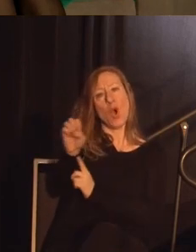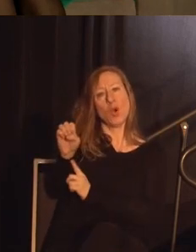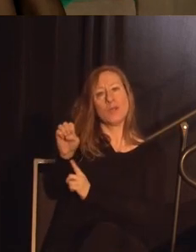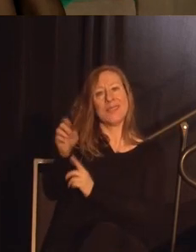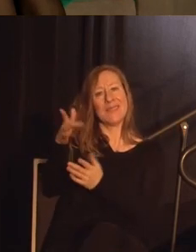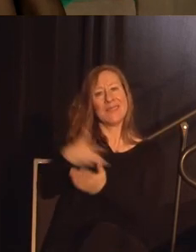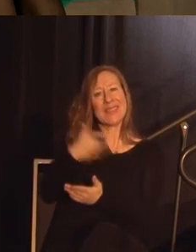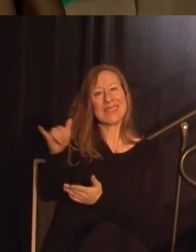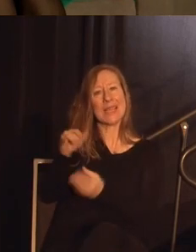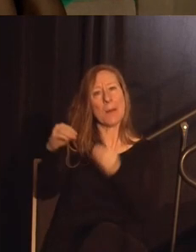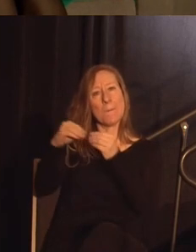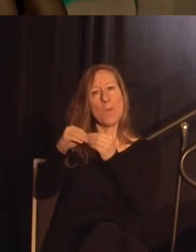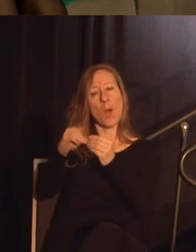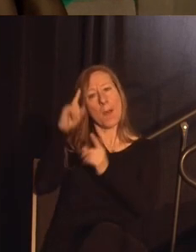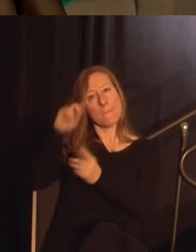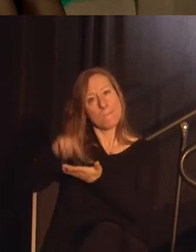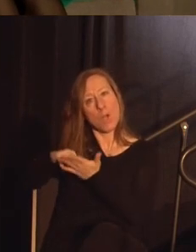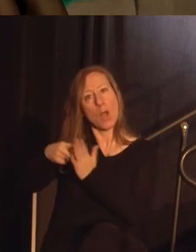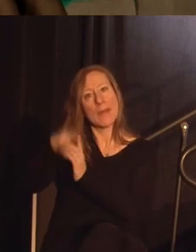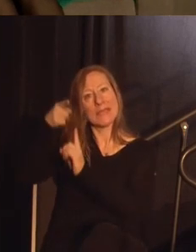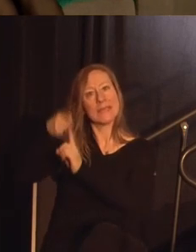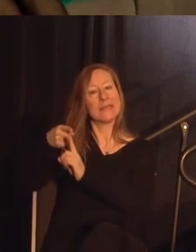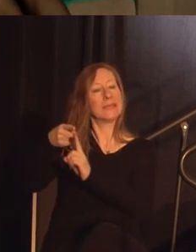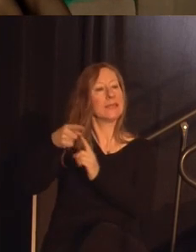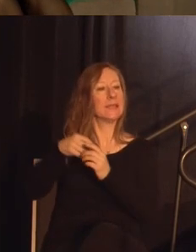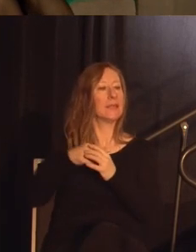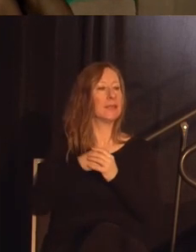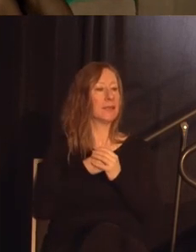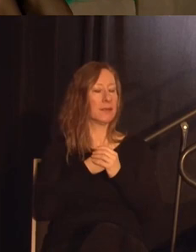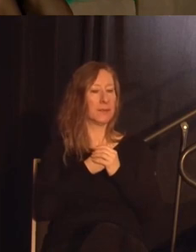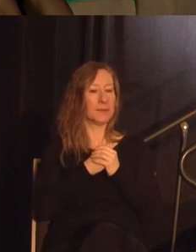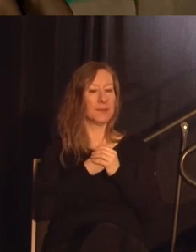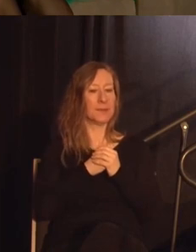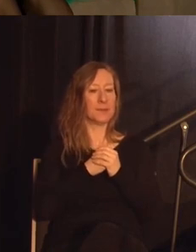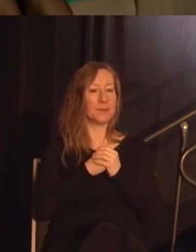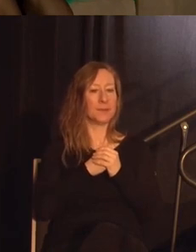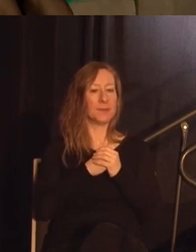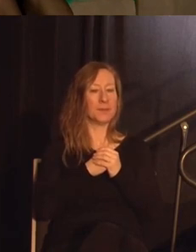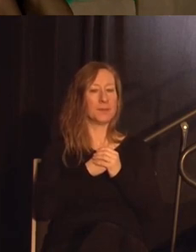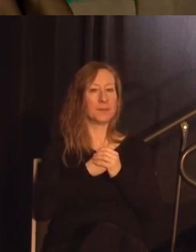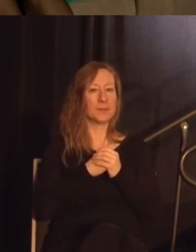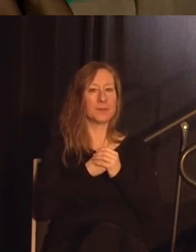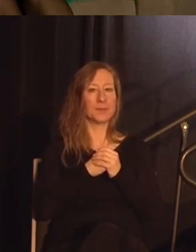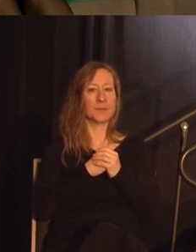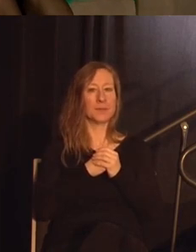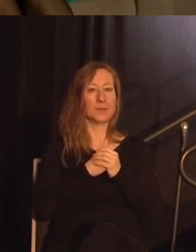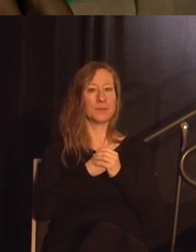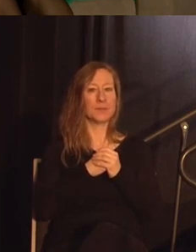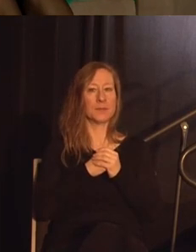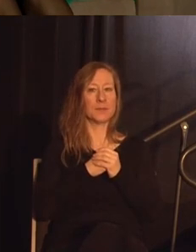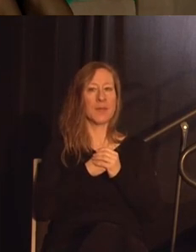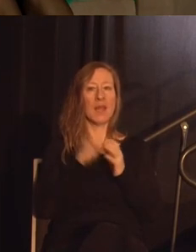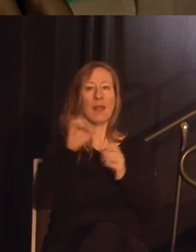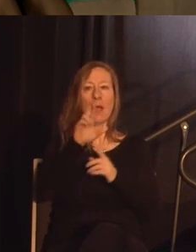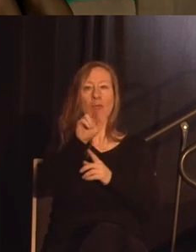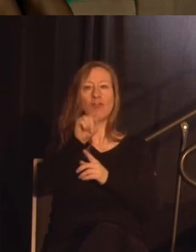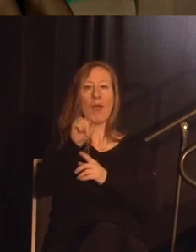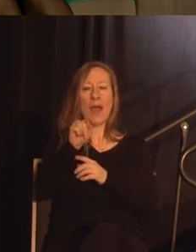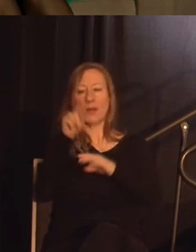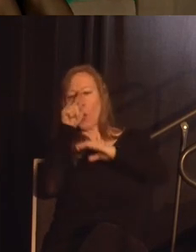I don't know, like. Purpose, like maybe that's a rat instead, I don't know, tunneling through the underground.